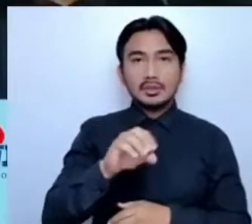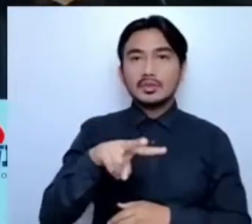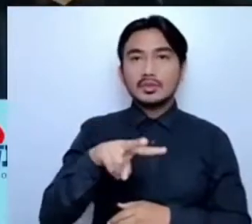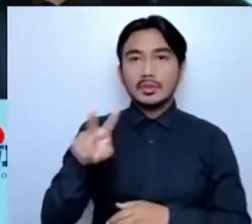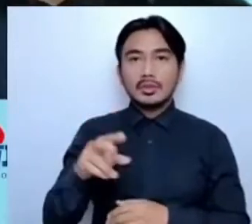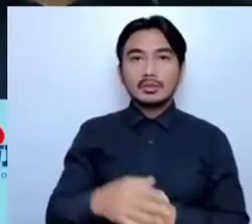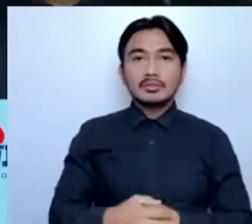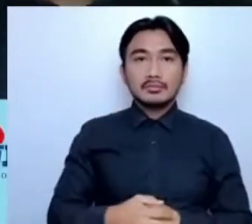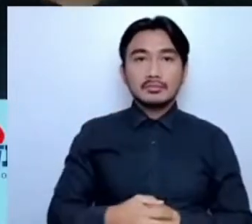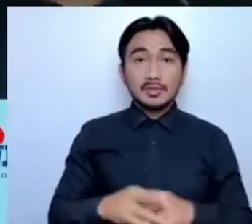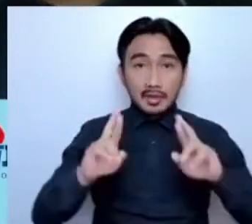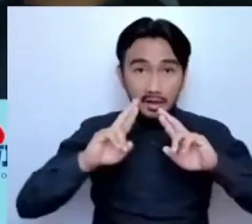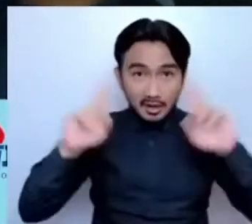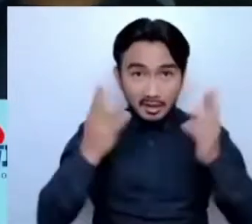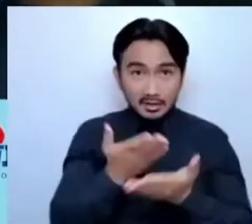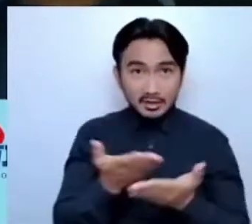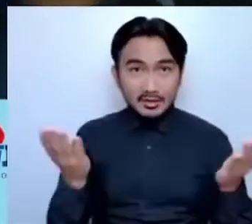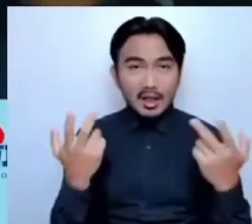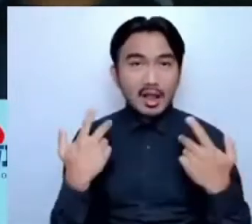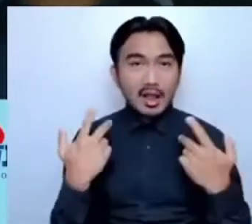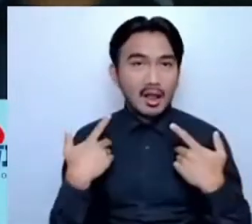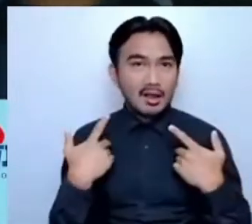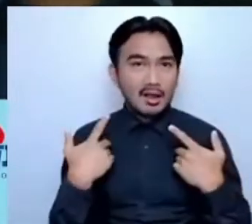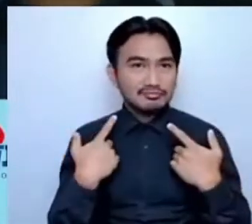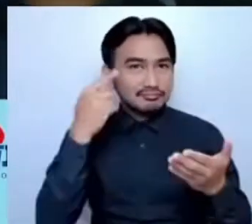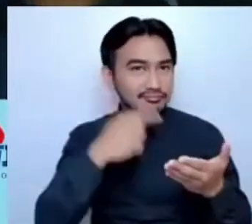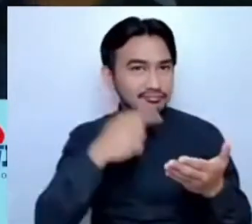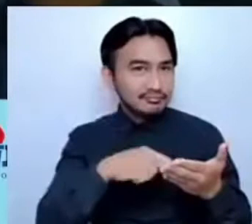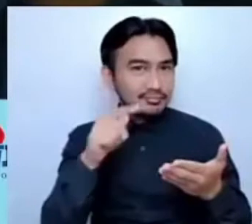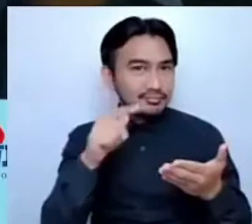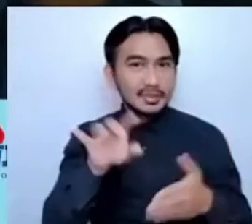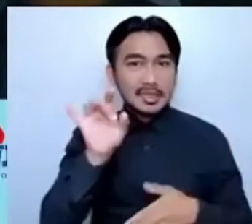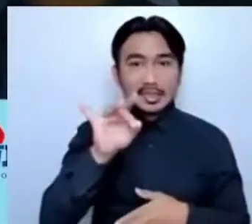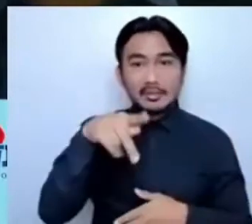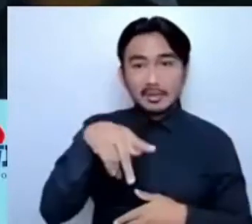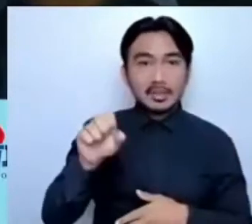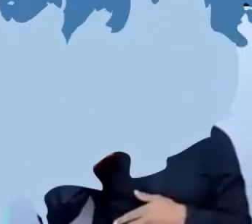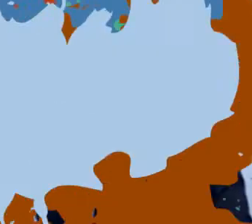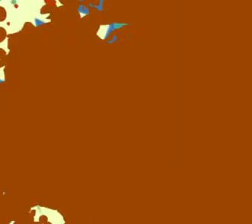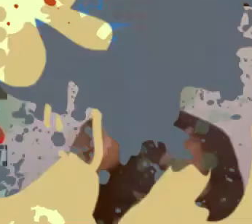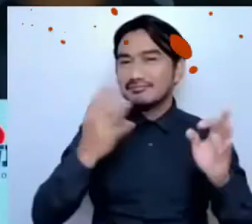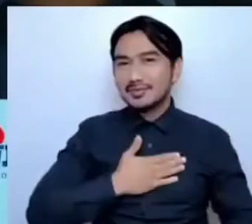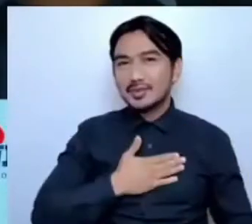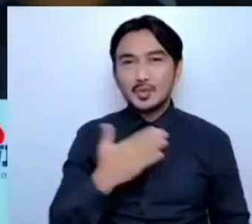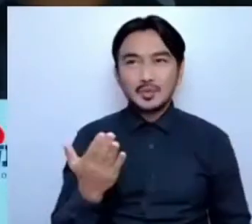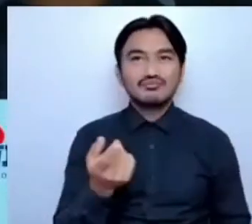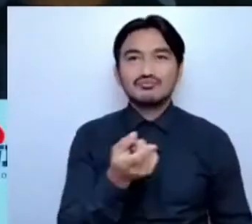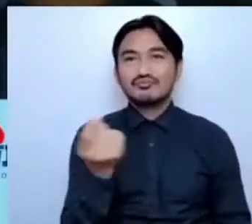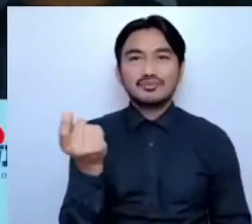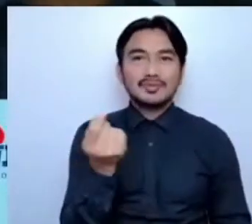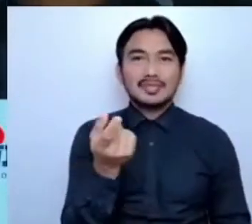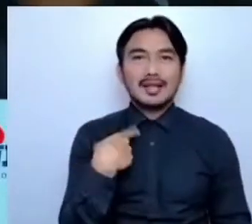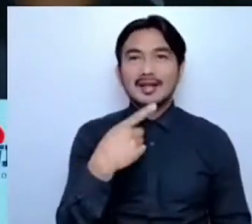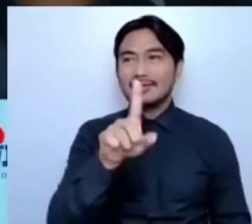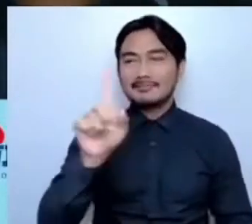ready to have an in-depth look into the 18 PPST indicators? So let us now